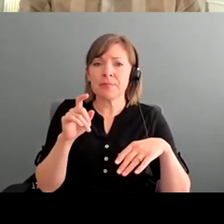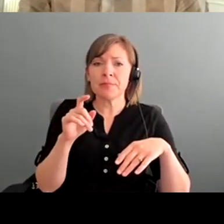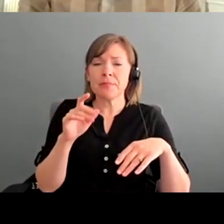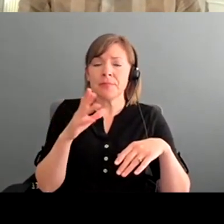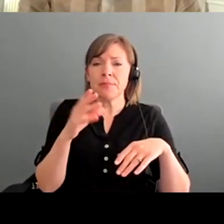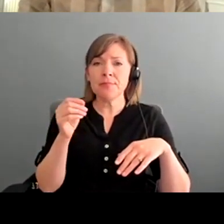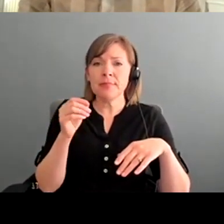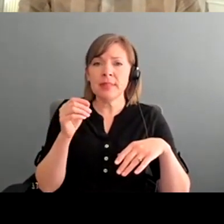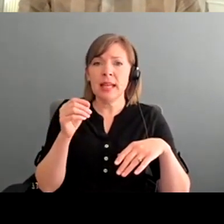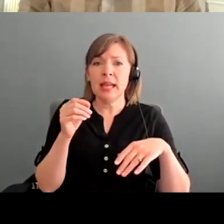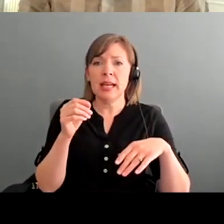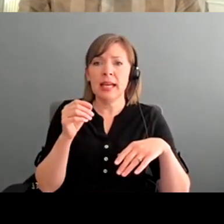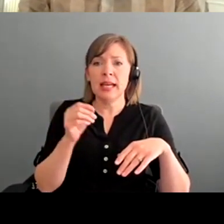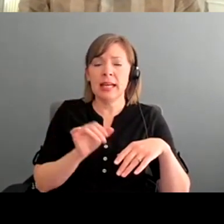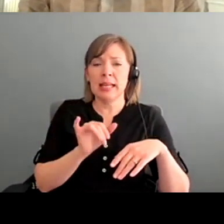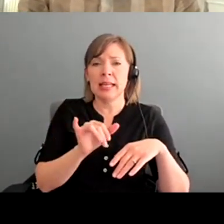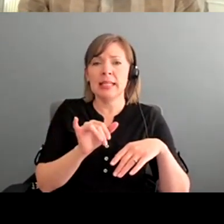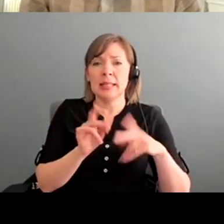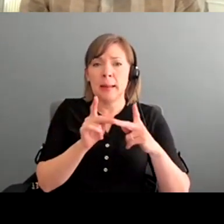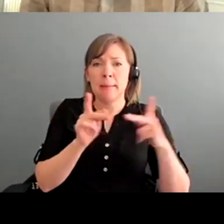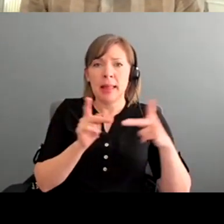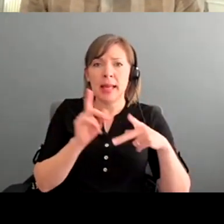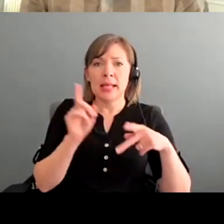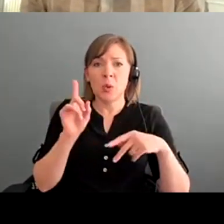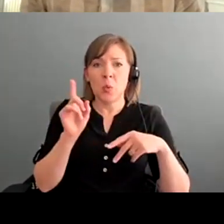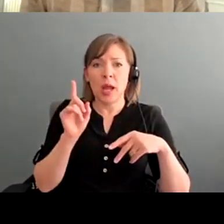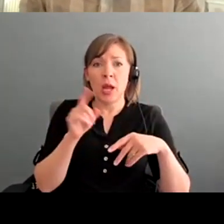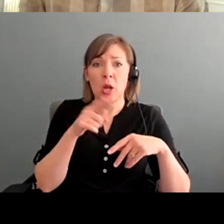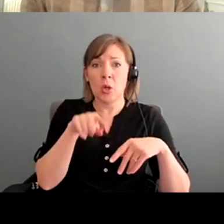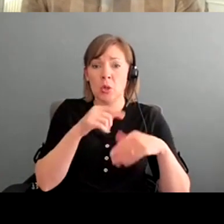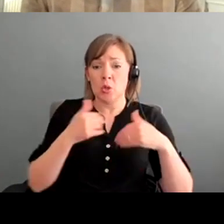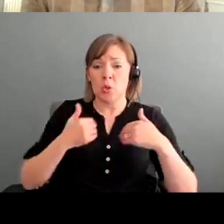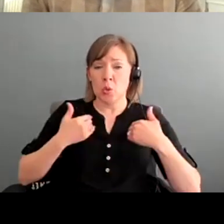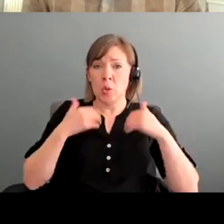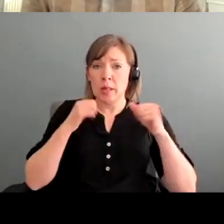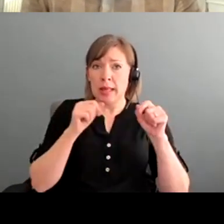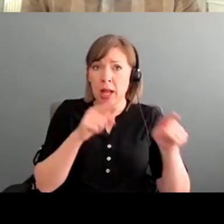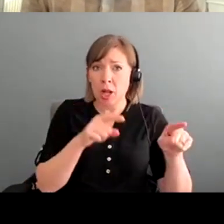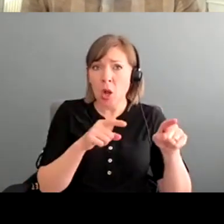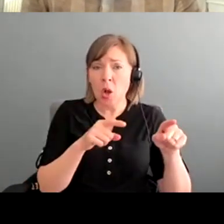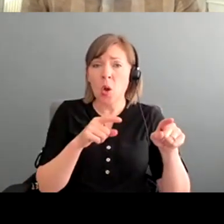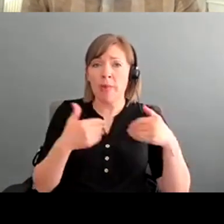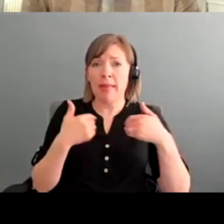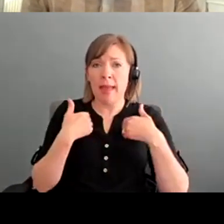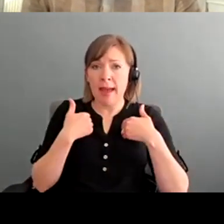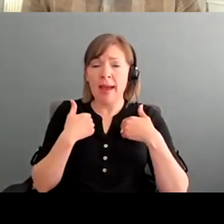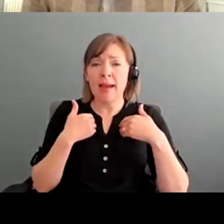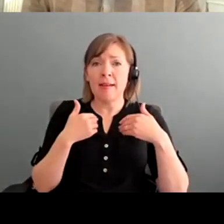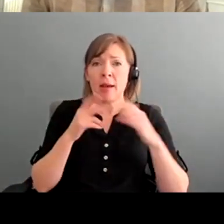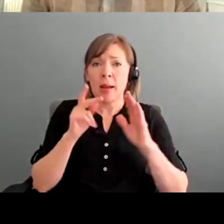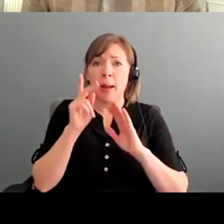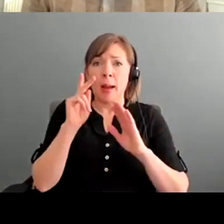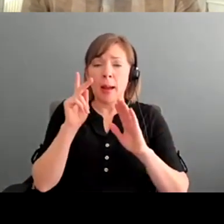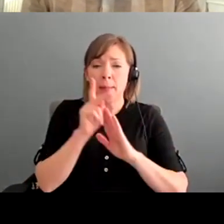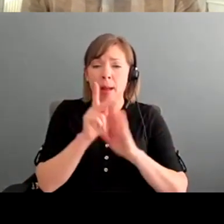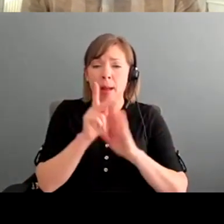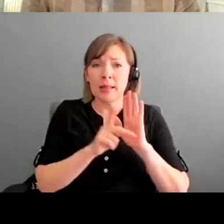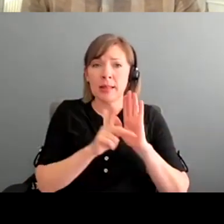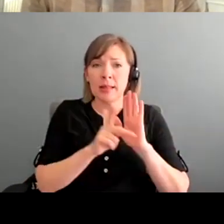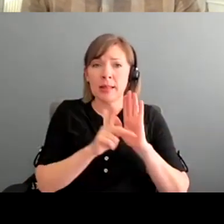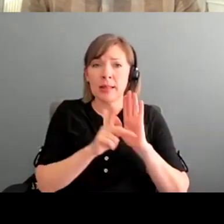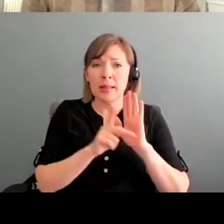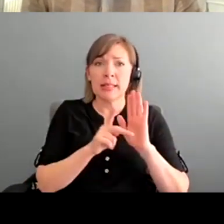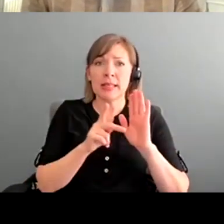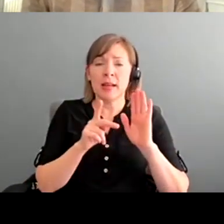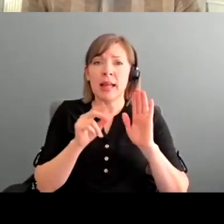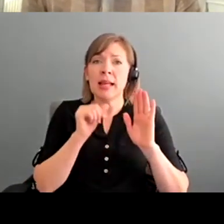And it's a place where youth can go. They have a policy of like